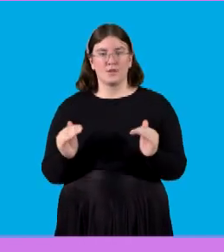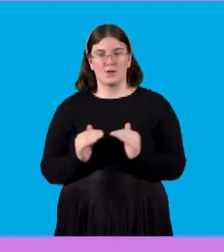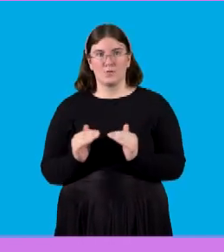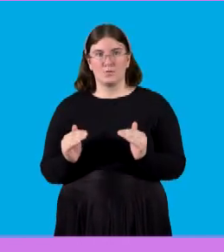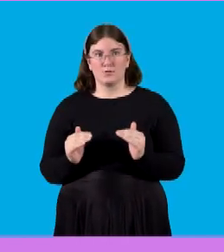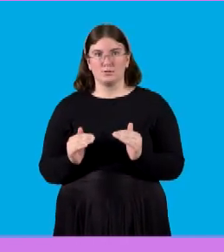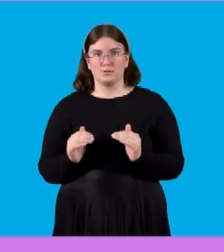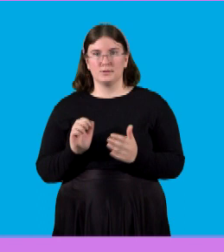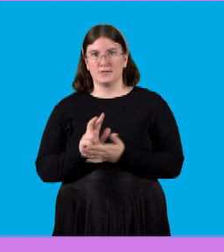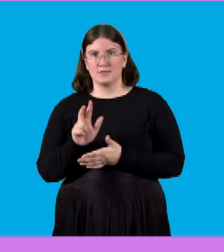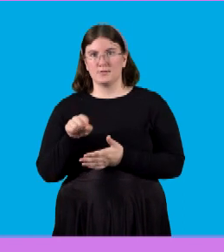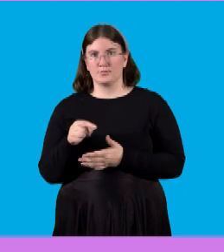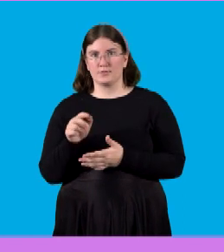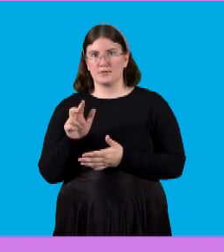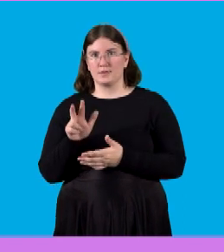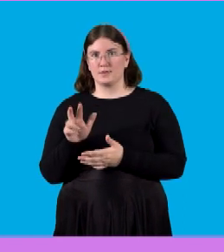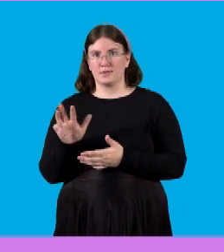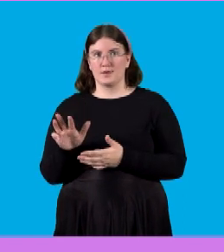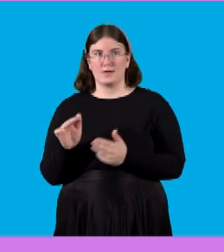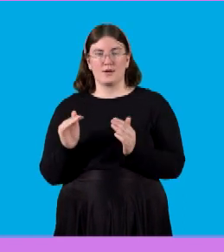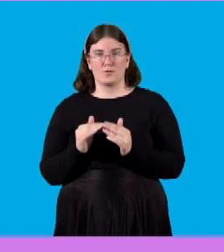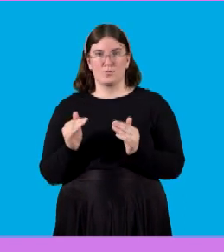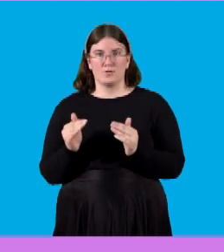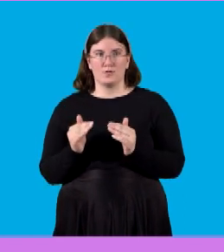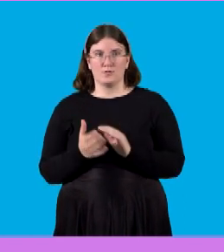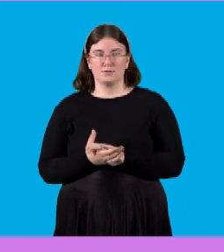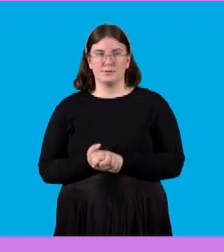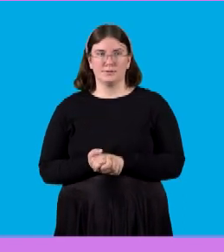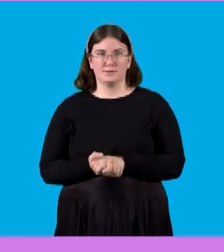19.89. So what will that give us? Multiply by 19.89.